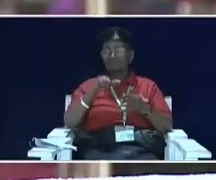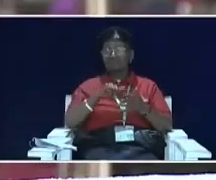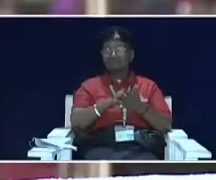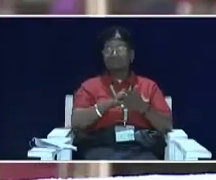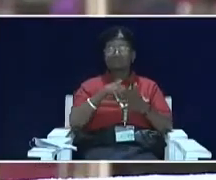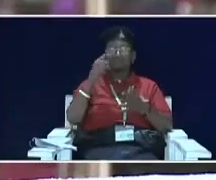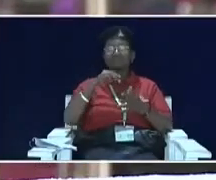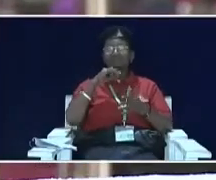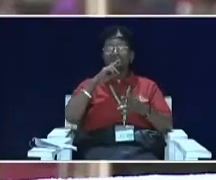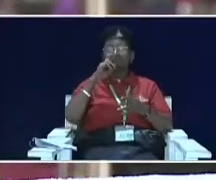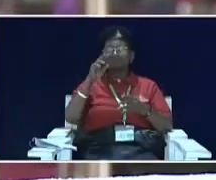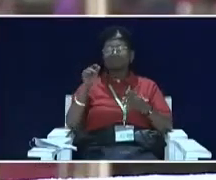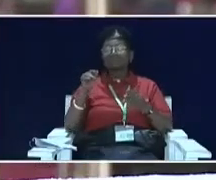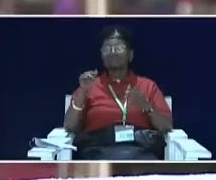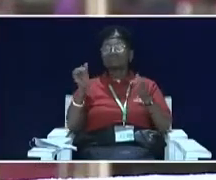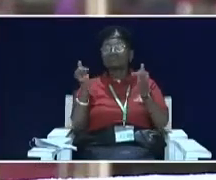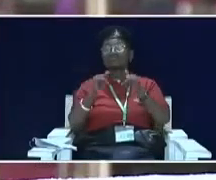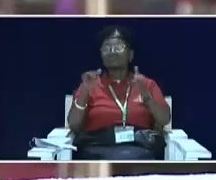playing